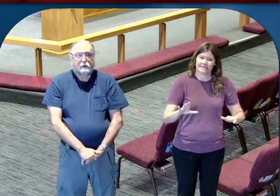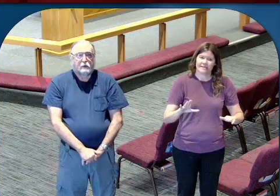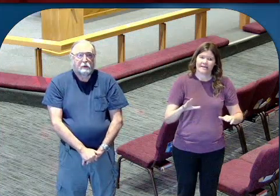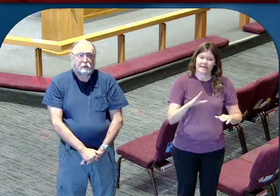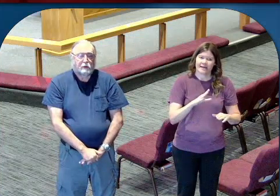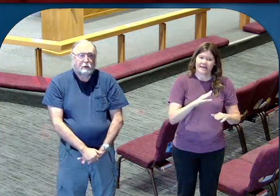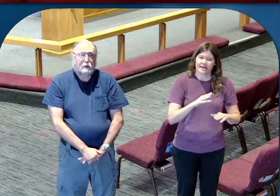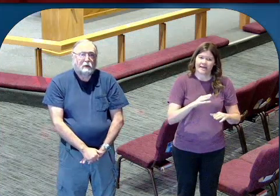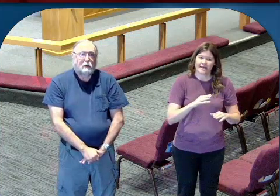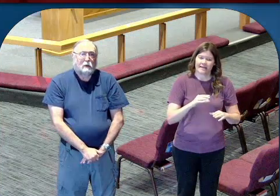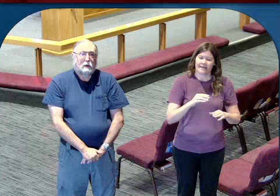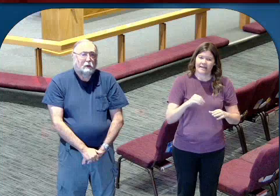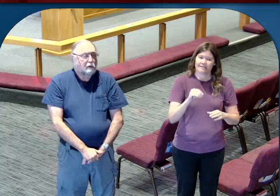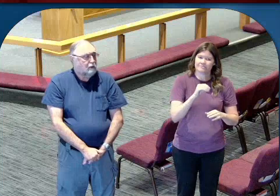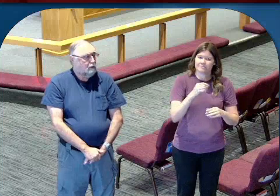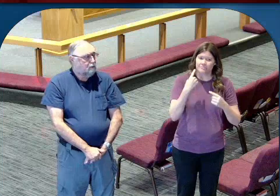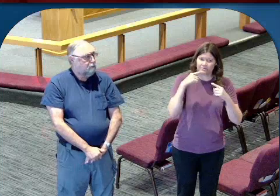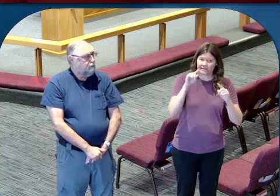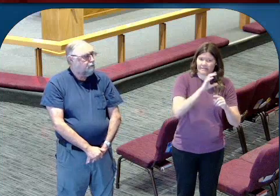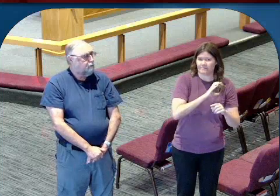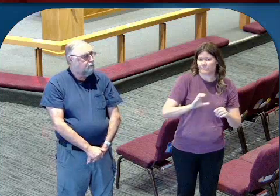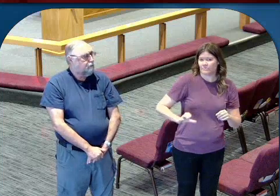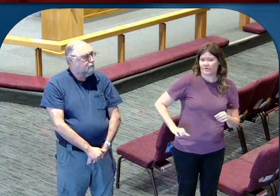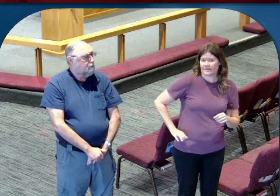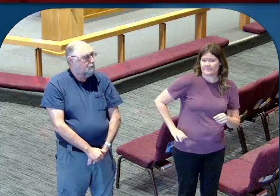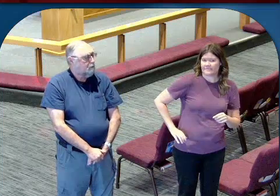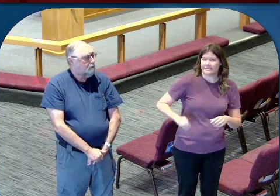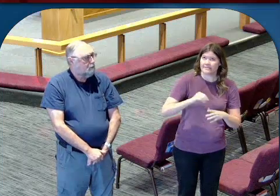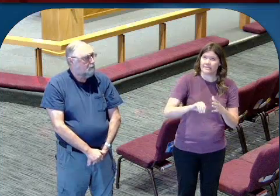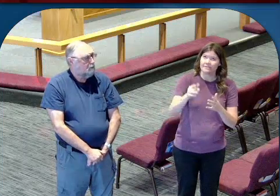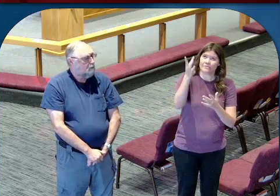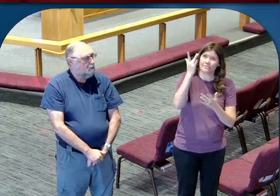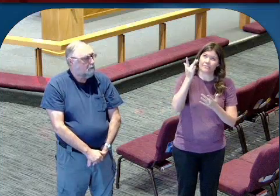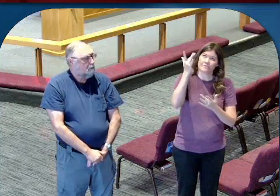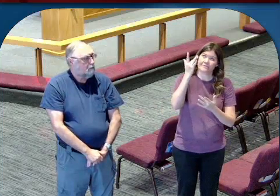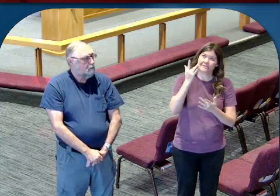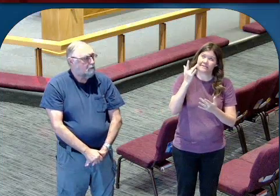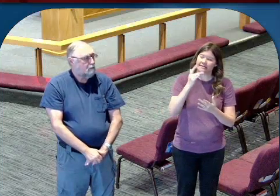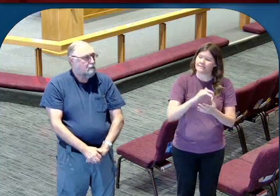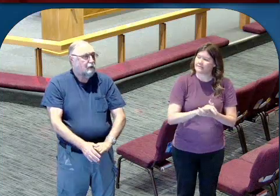where Christ is proclaimed and lived. Lord, in your mercy,